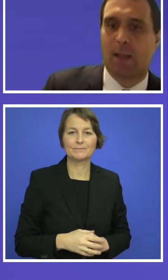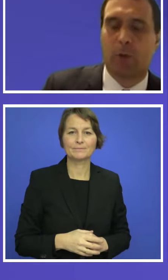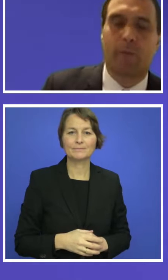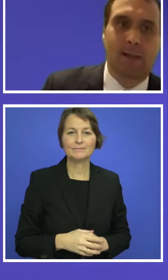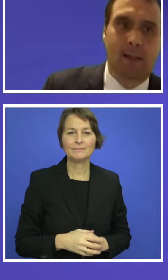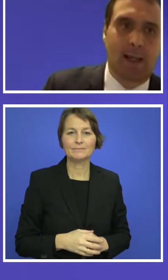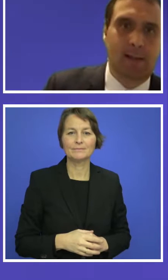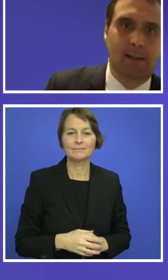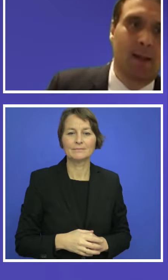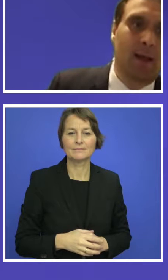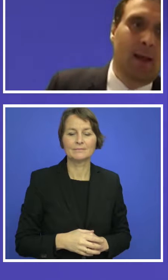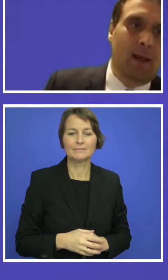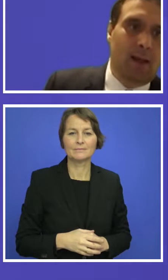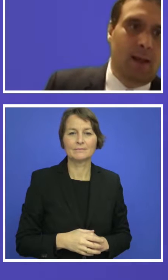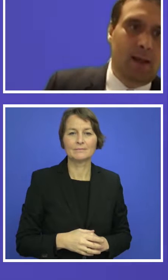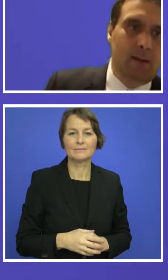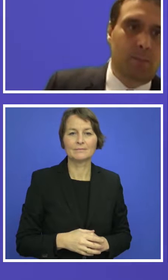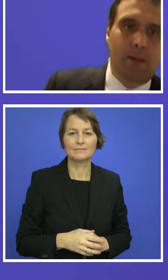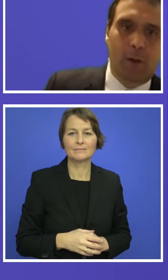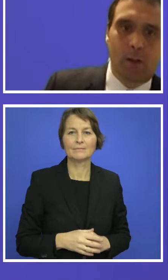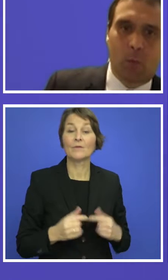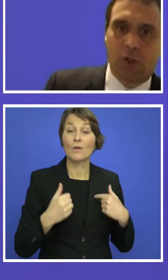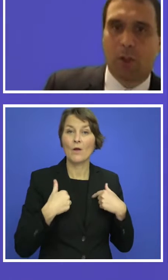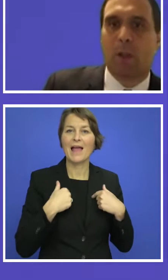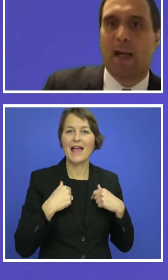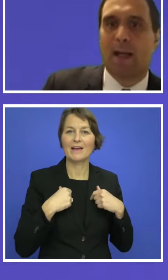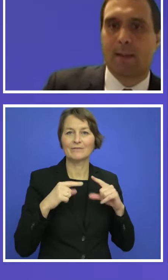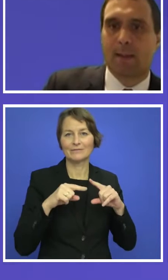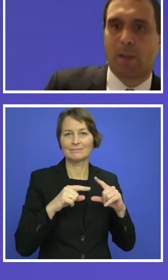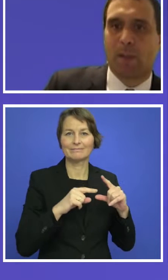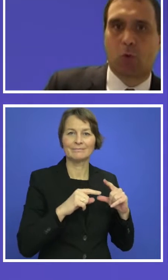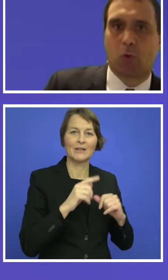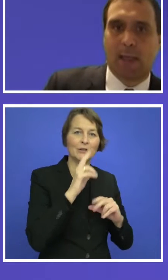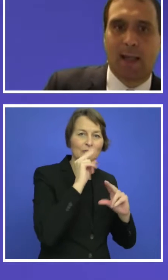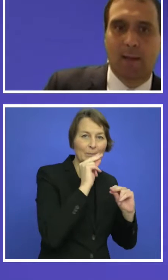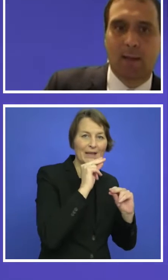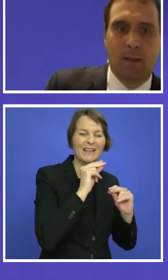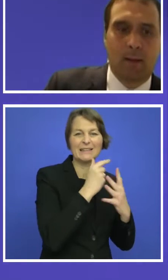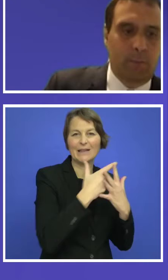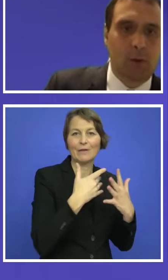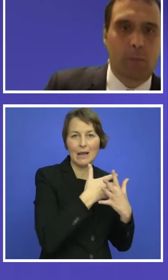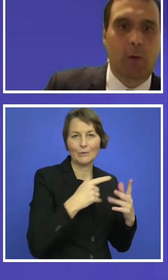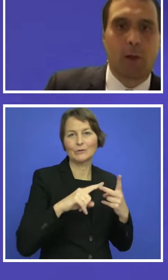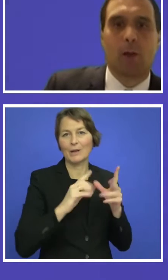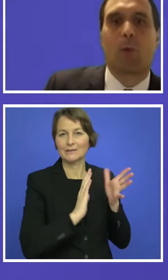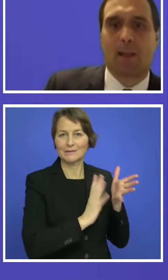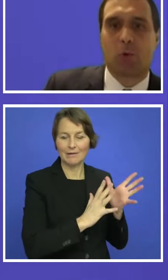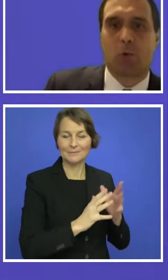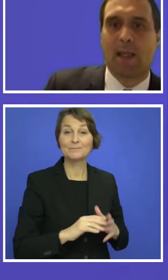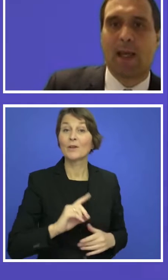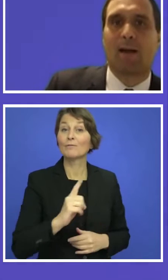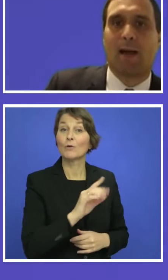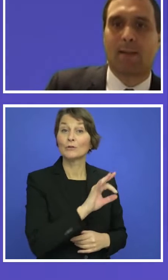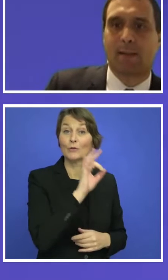French, and Universal Science. My first question will be addressed to Mrs. Julia Han. First of all,